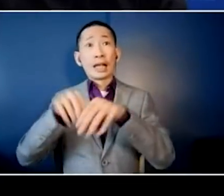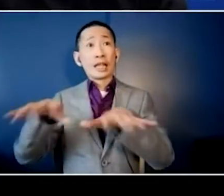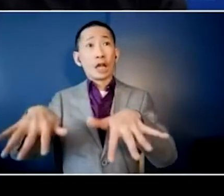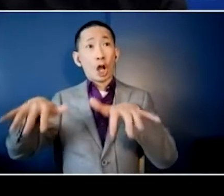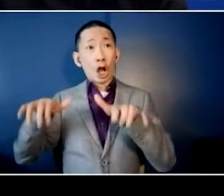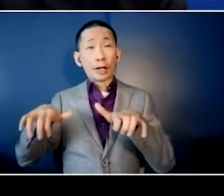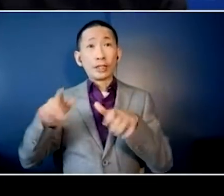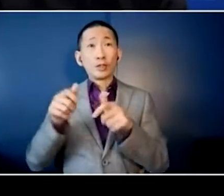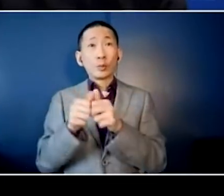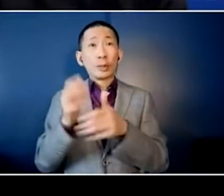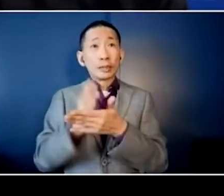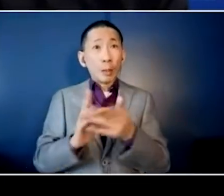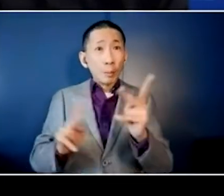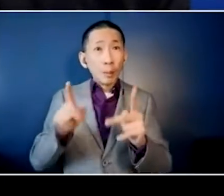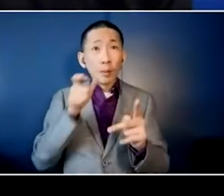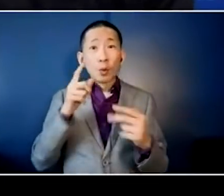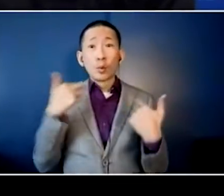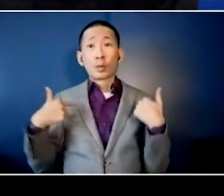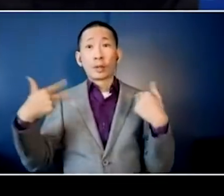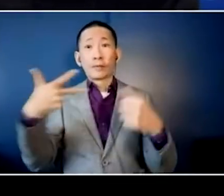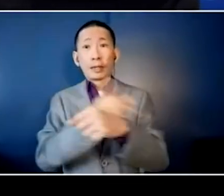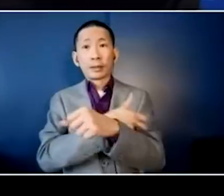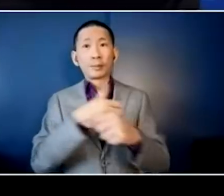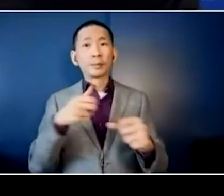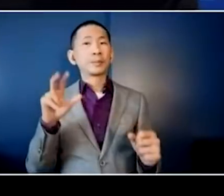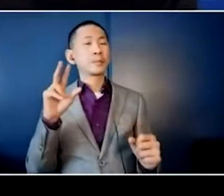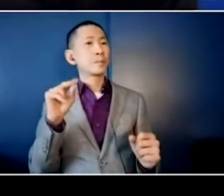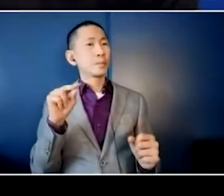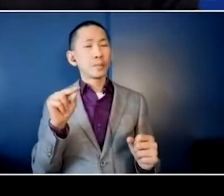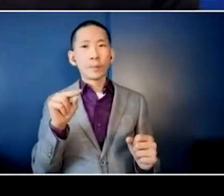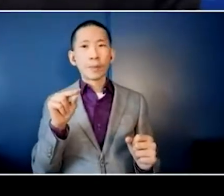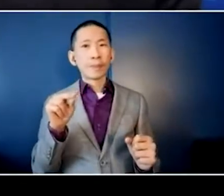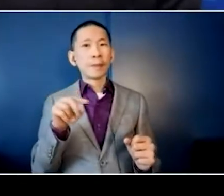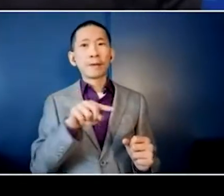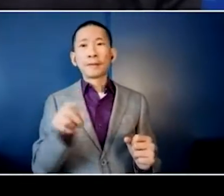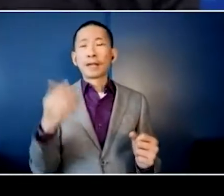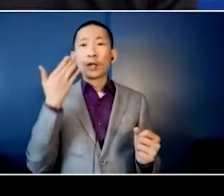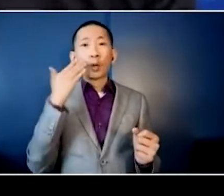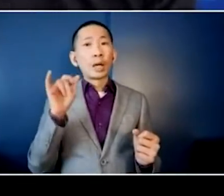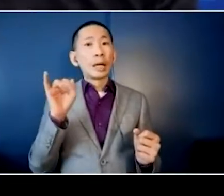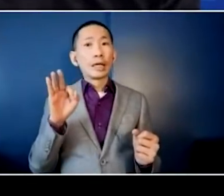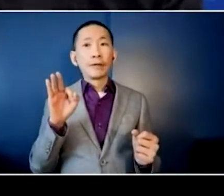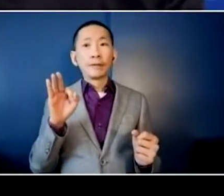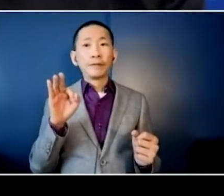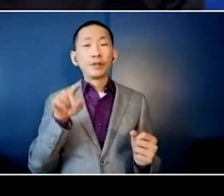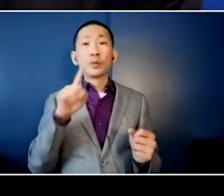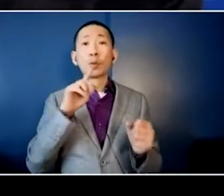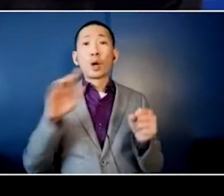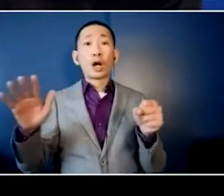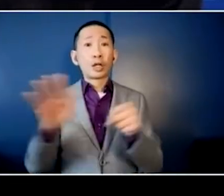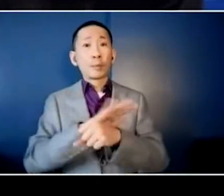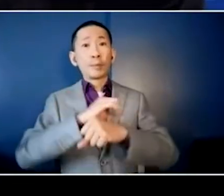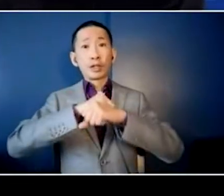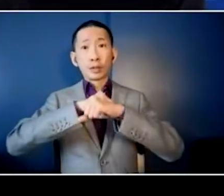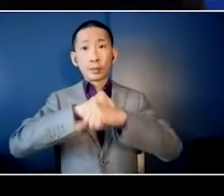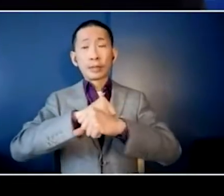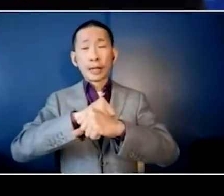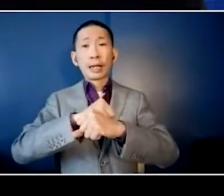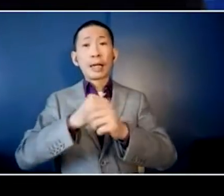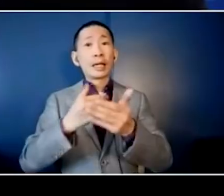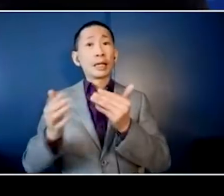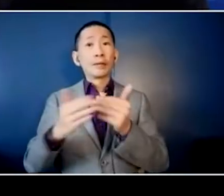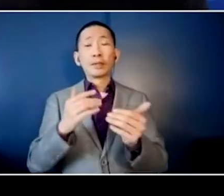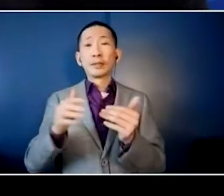vaccinated? No, because A, you don't know if you are completely protected, even though it's 94 to 95.